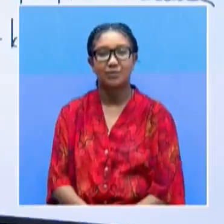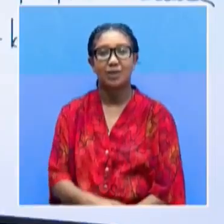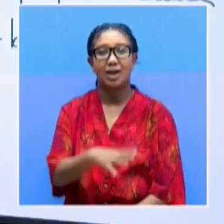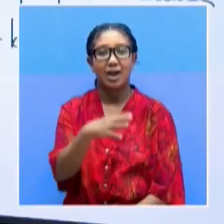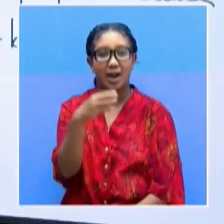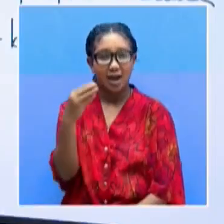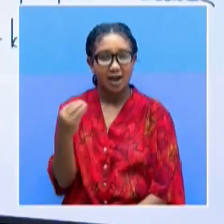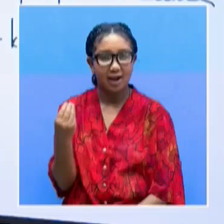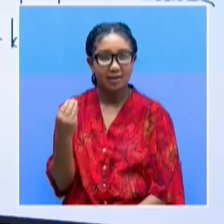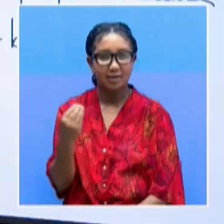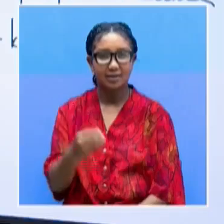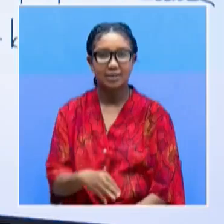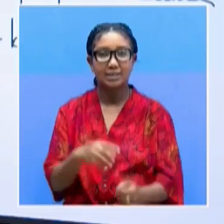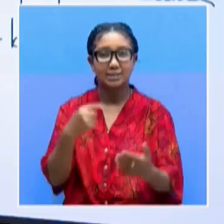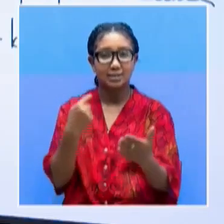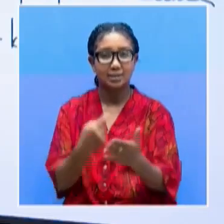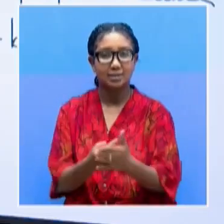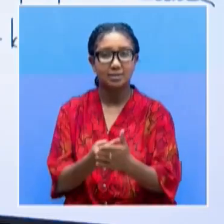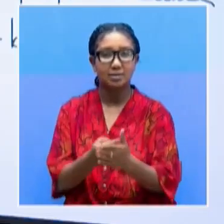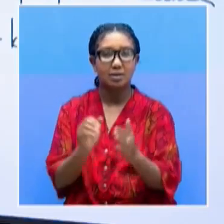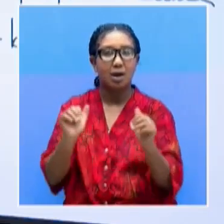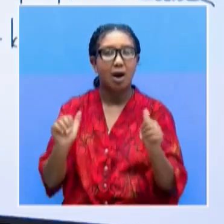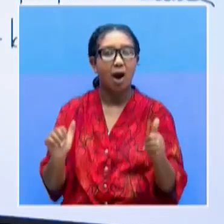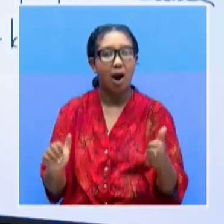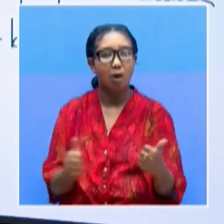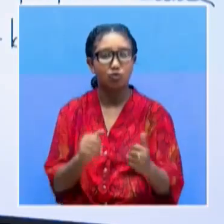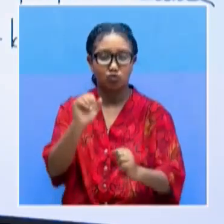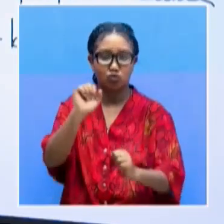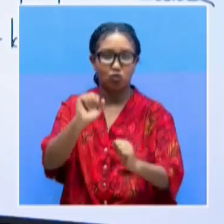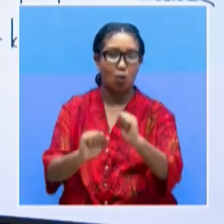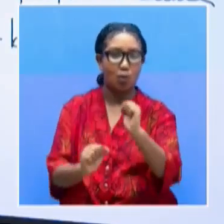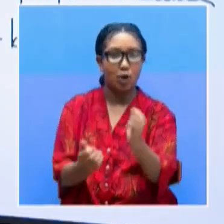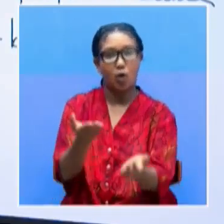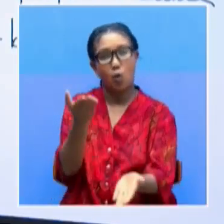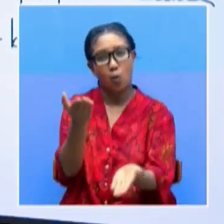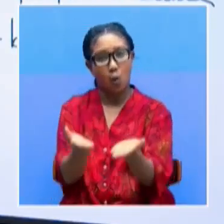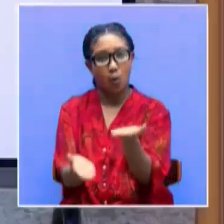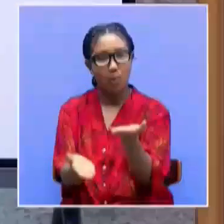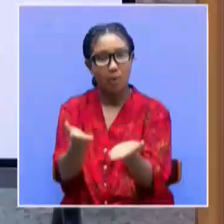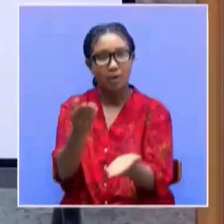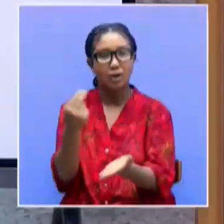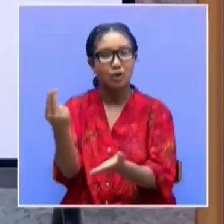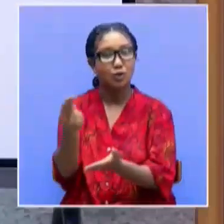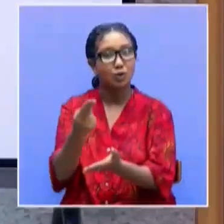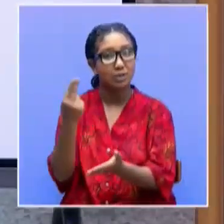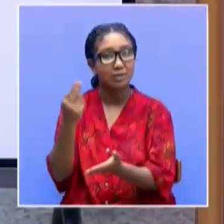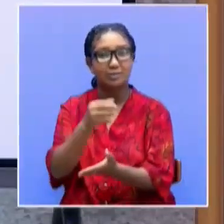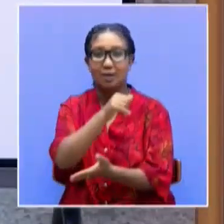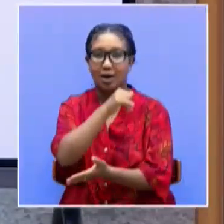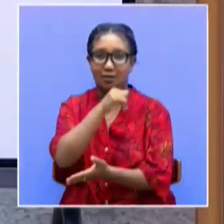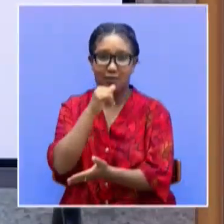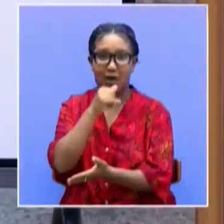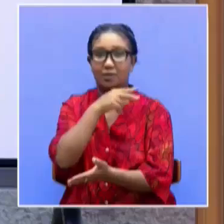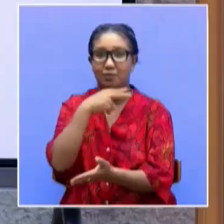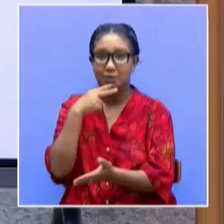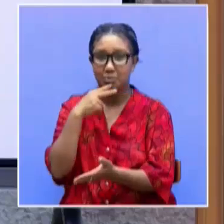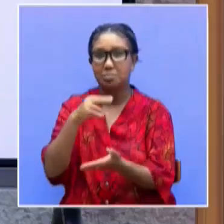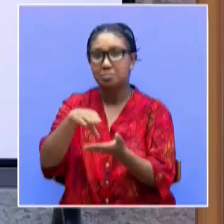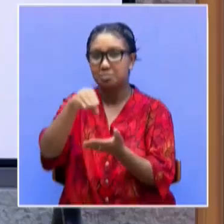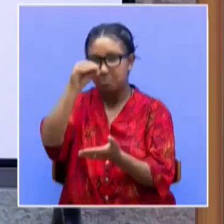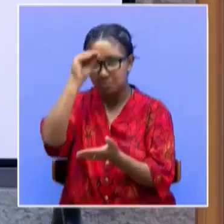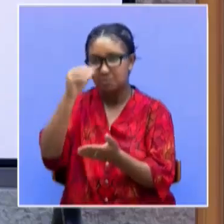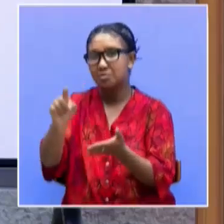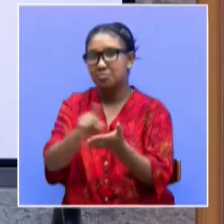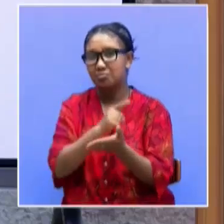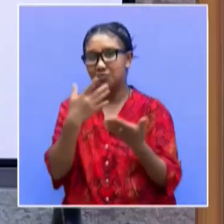And these were how we used to compare using the adverbs. That was last week's